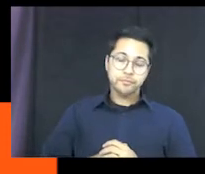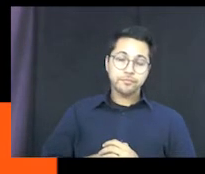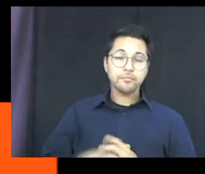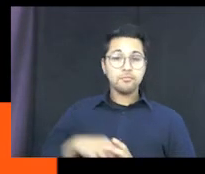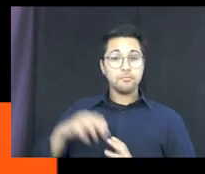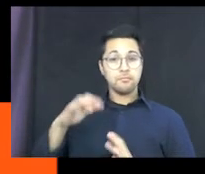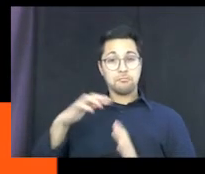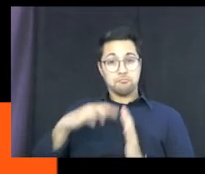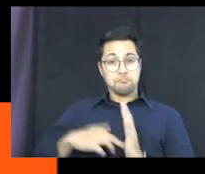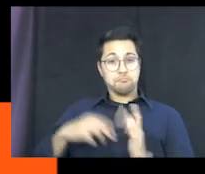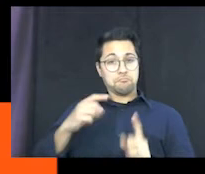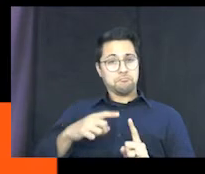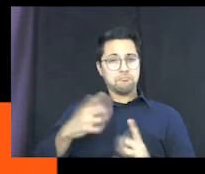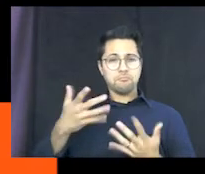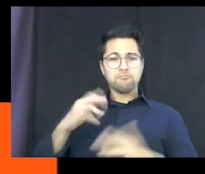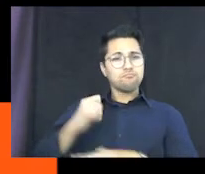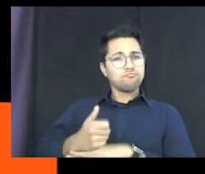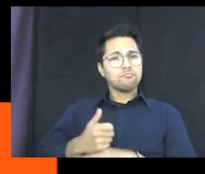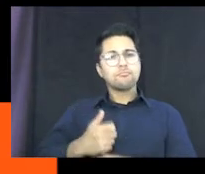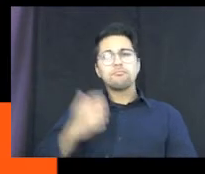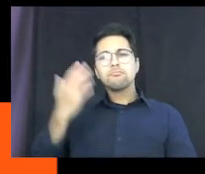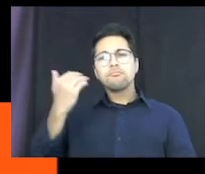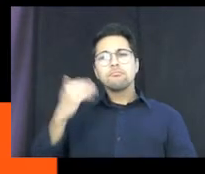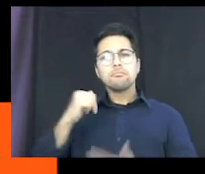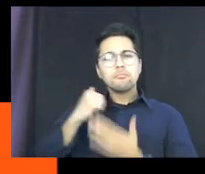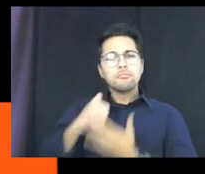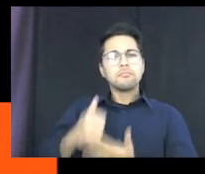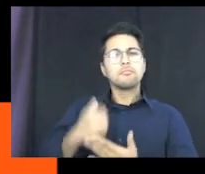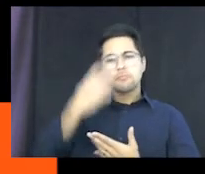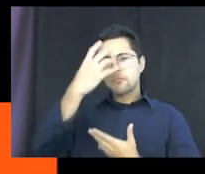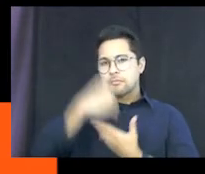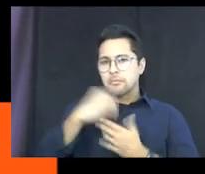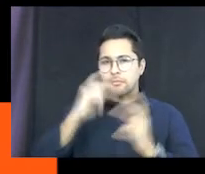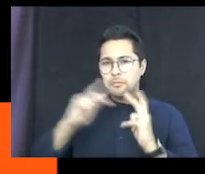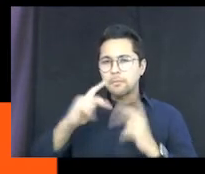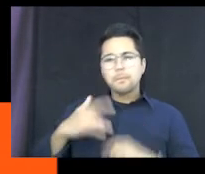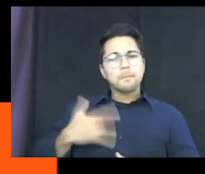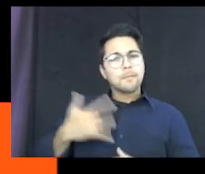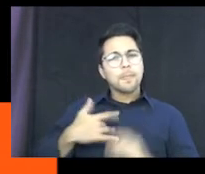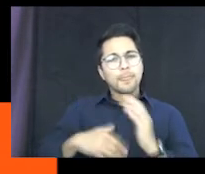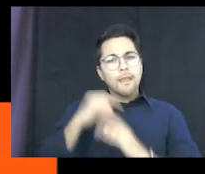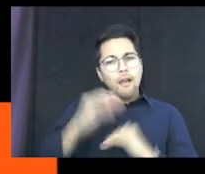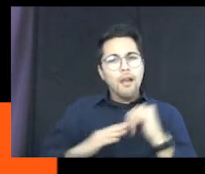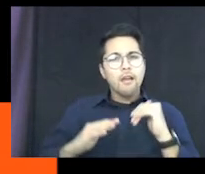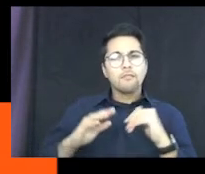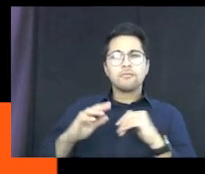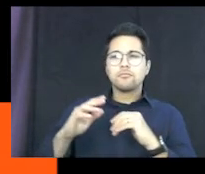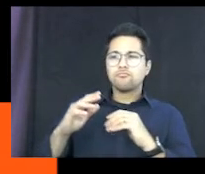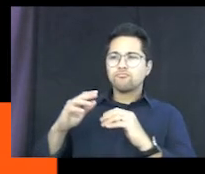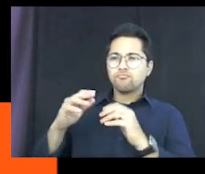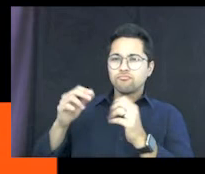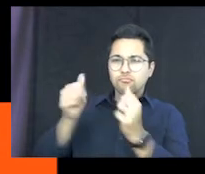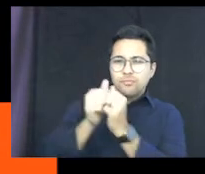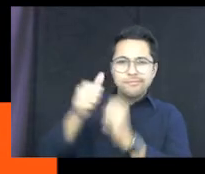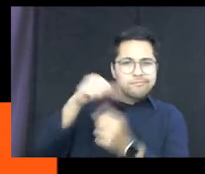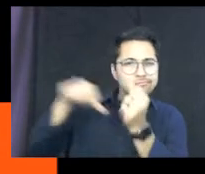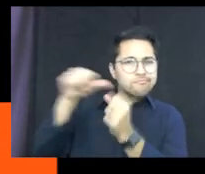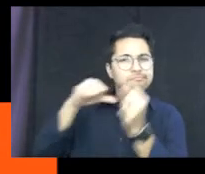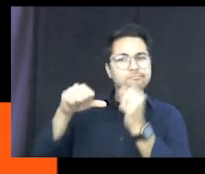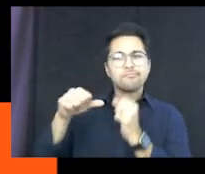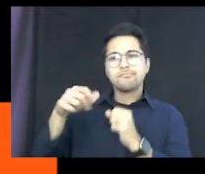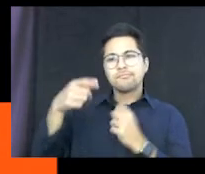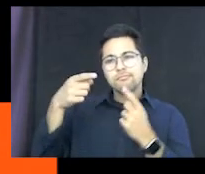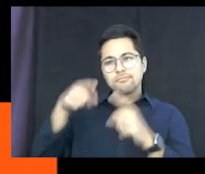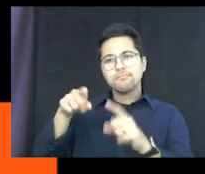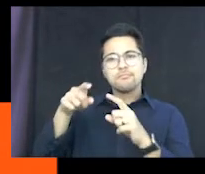These rules have been formed to help autistic people feel comfortable around each other within autistic